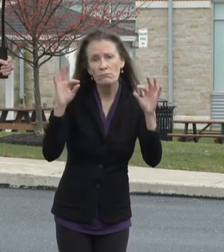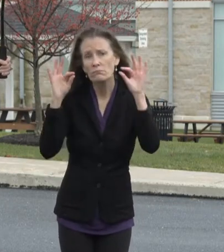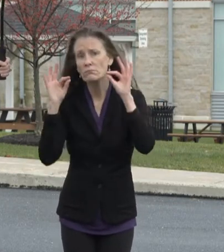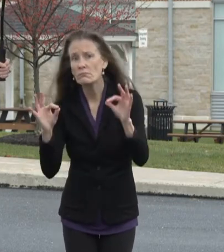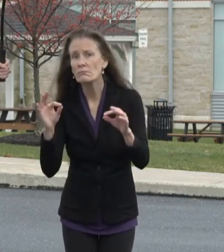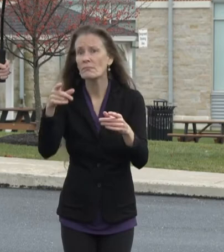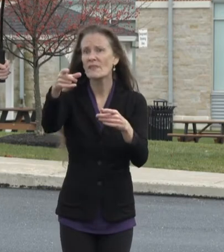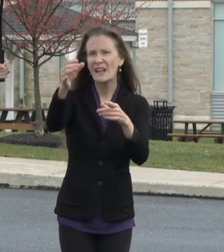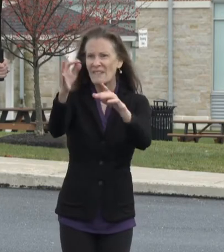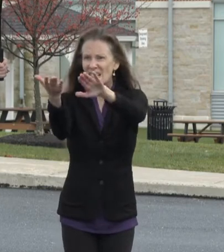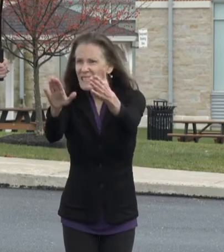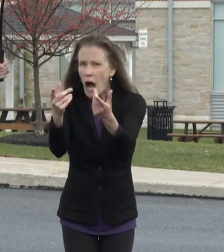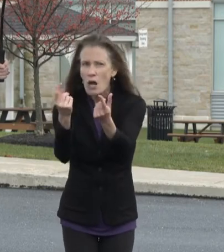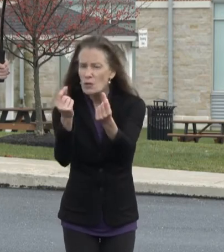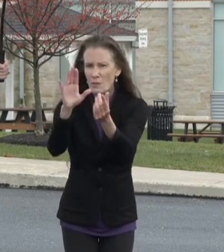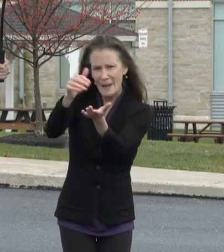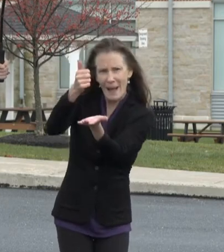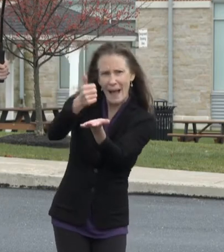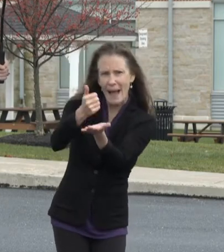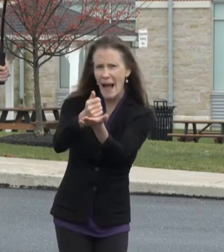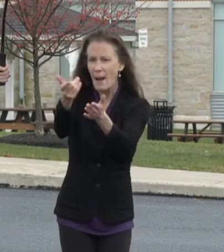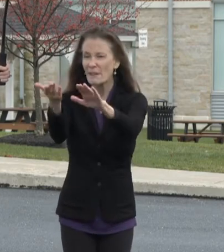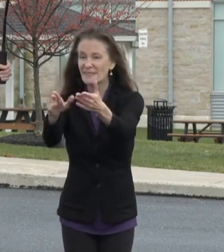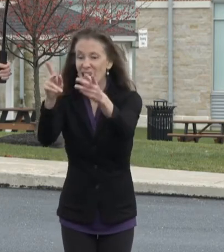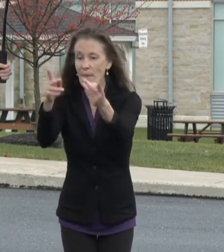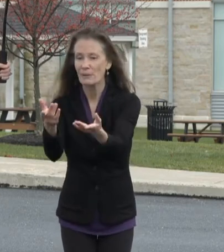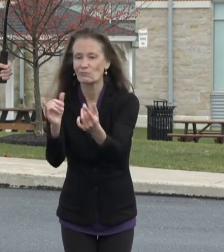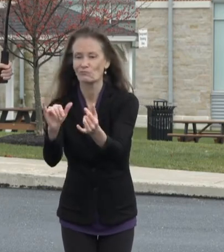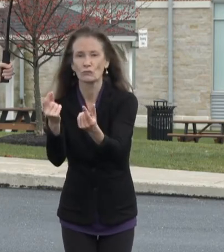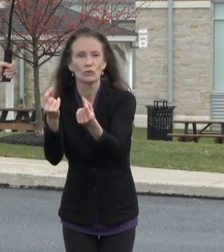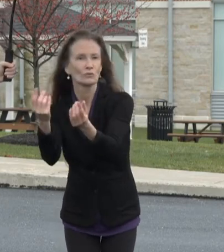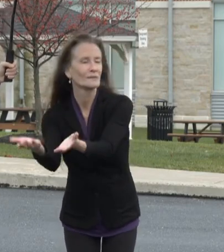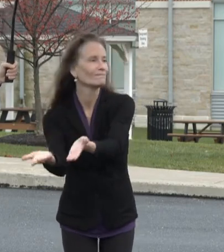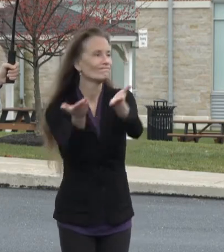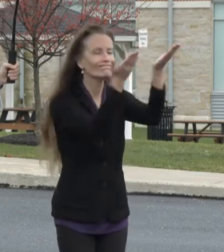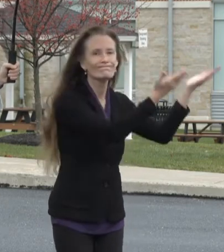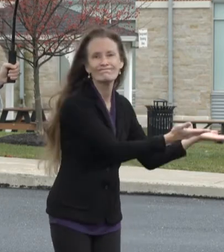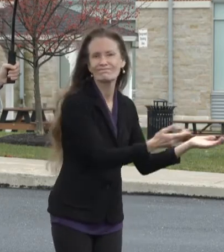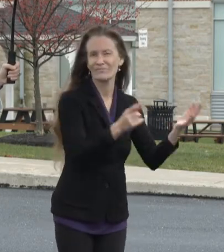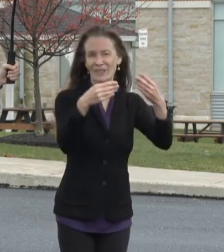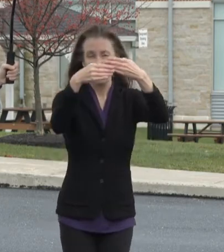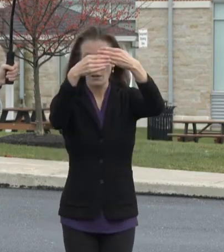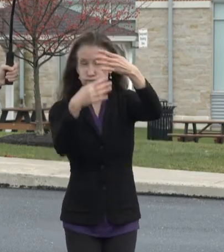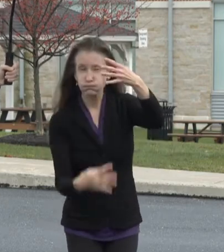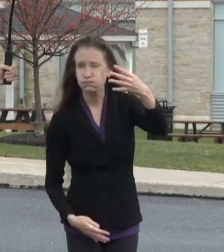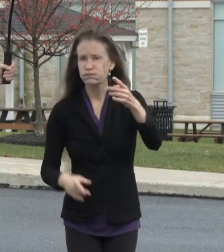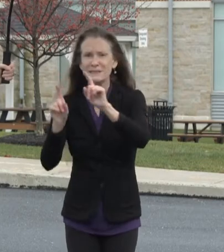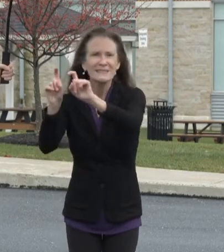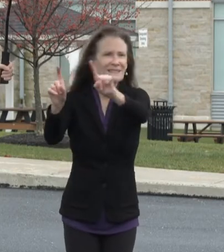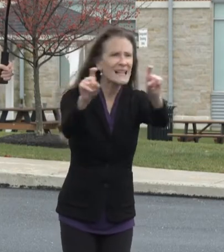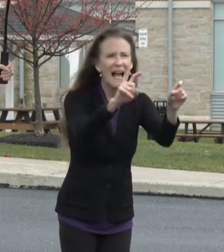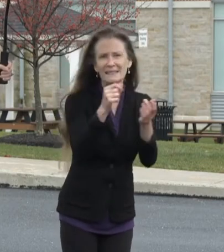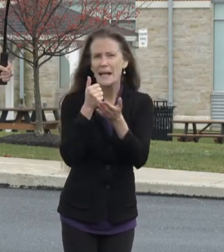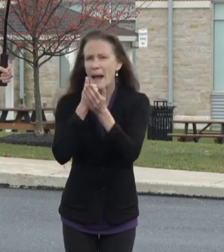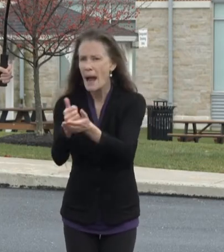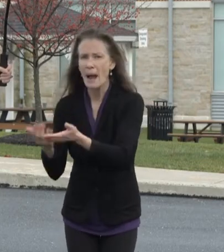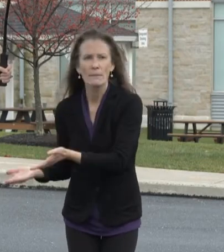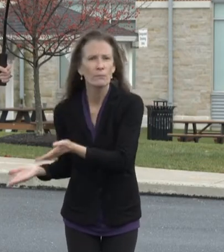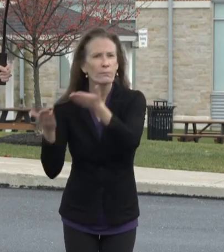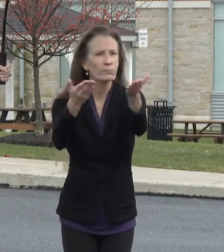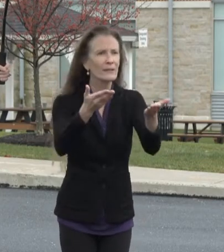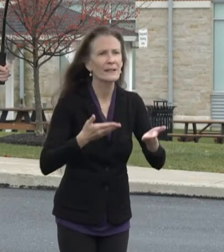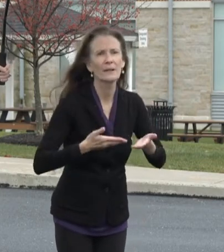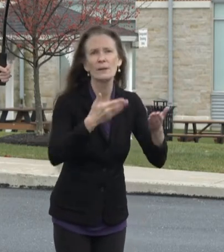support with community-based testing sites, support to build out alternate care sites throughout the state, and obviously